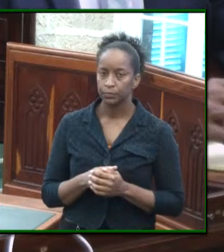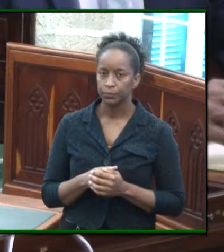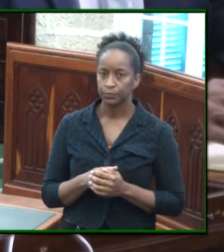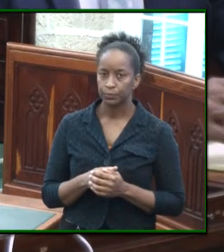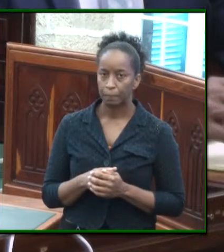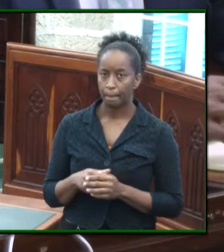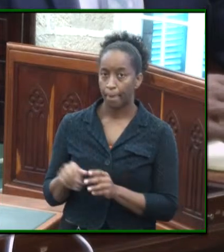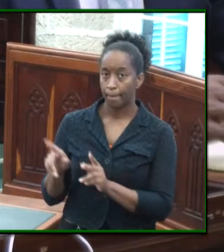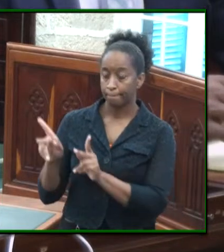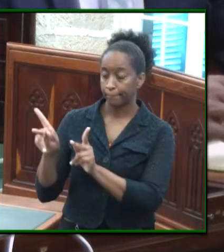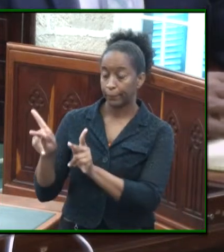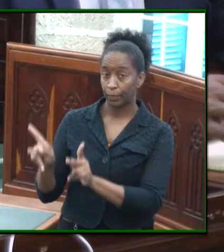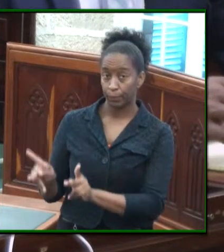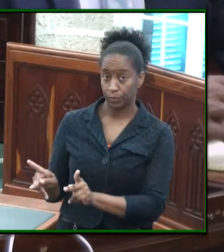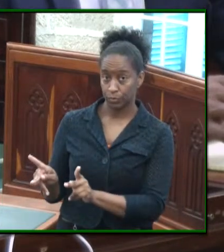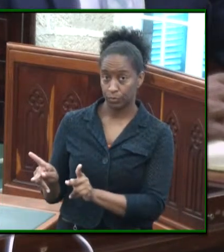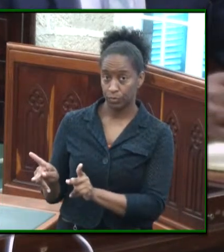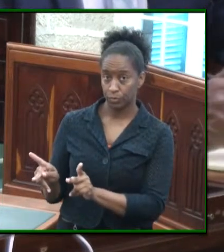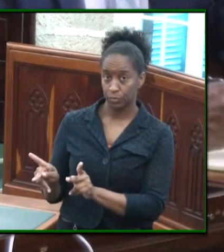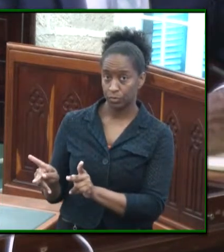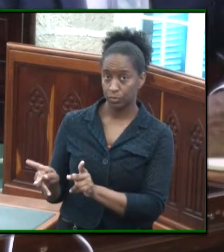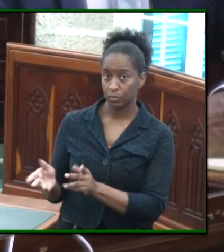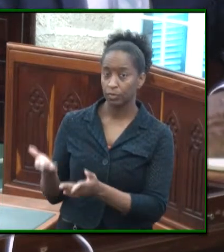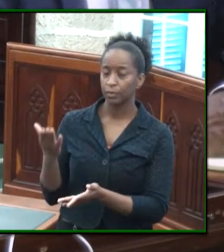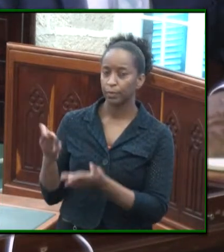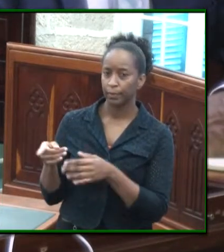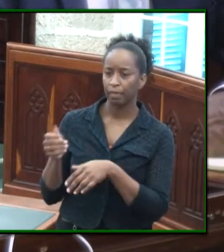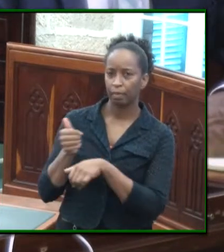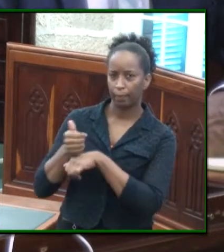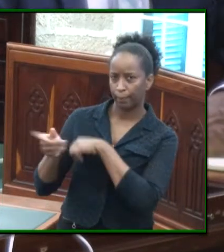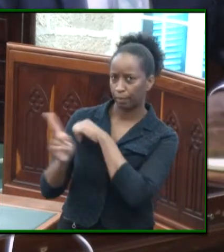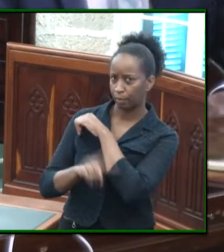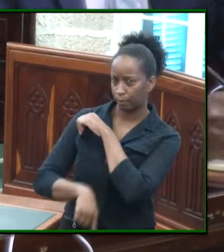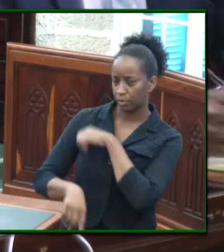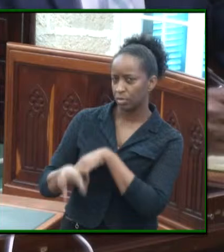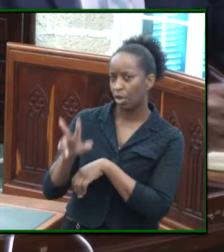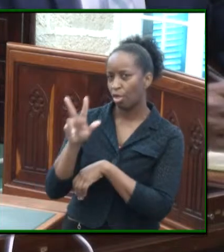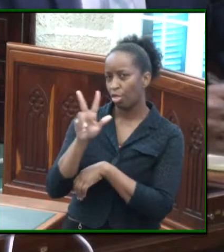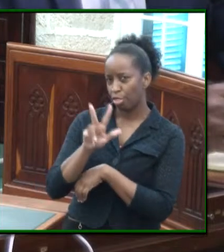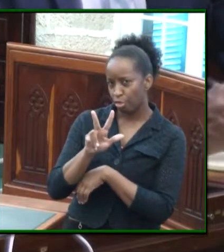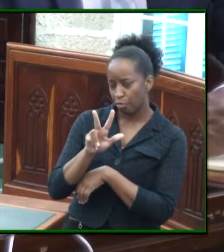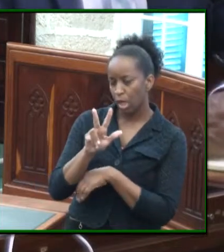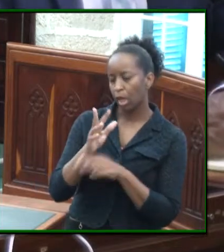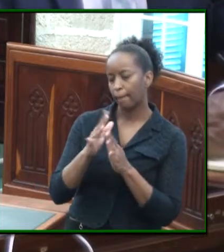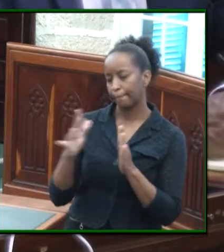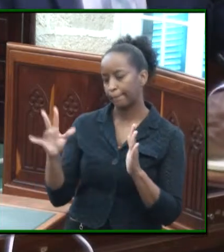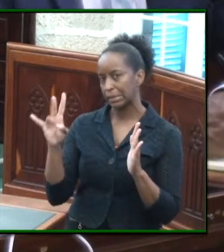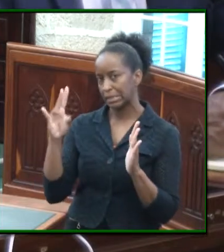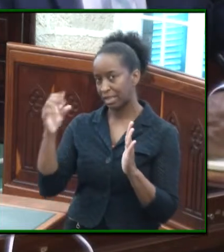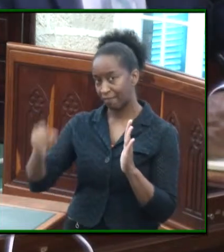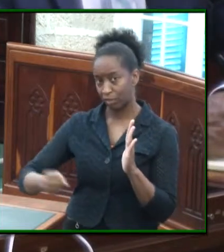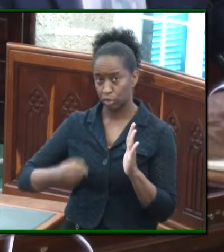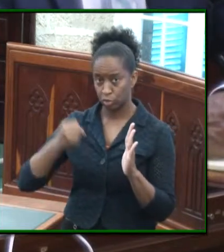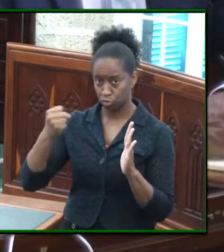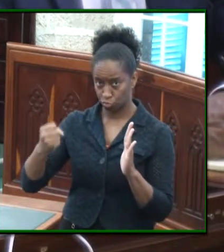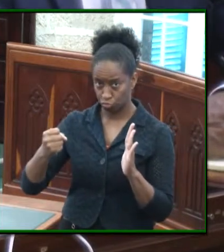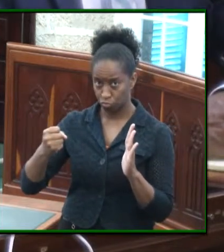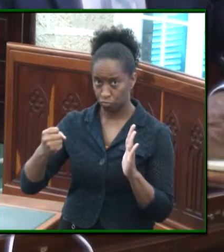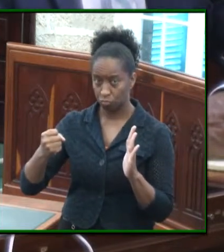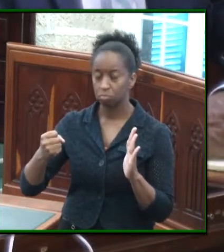between 3 and 7 years has to wait 10 years after they